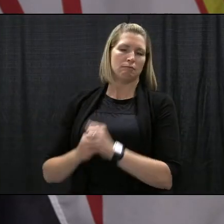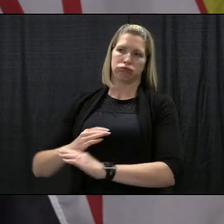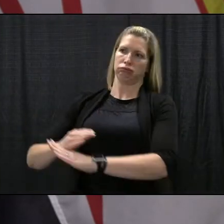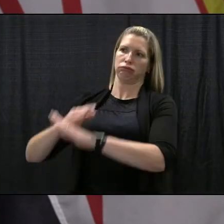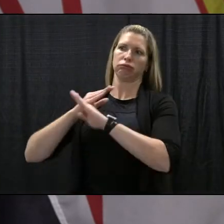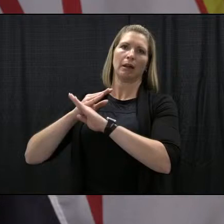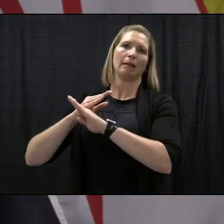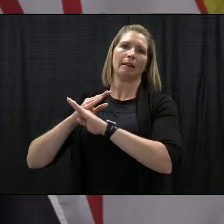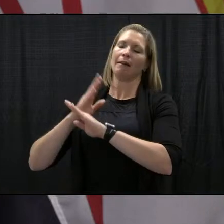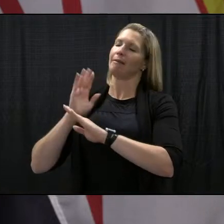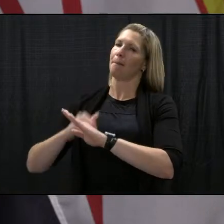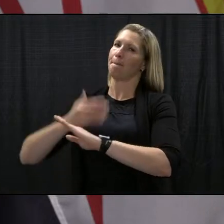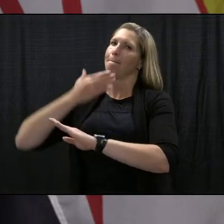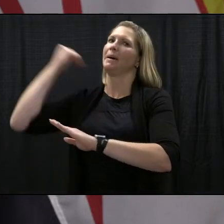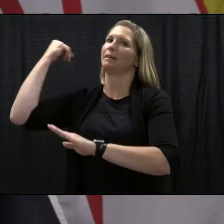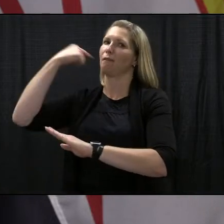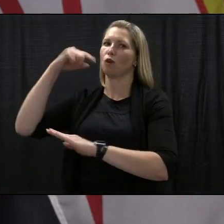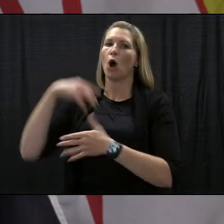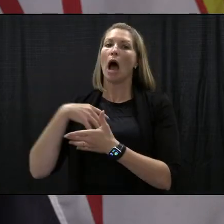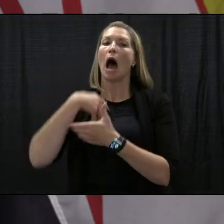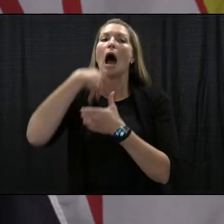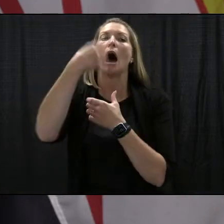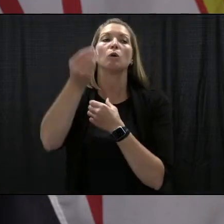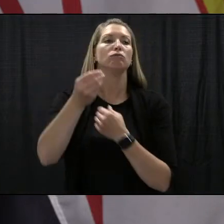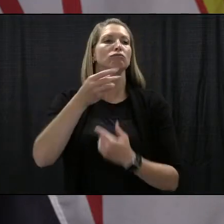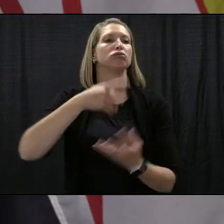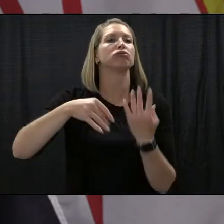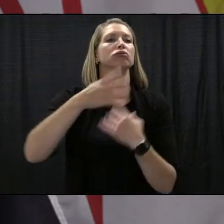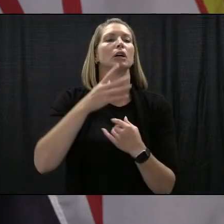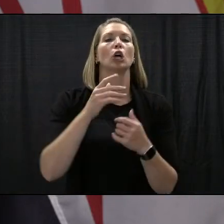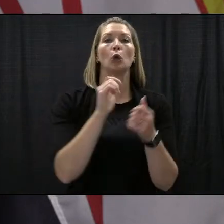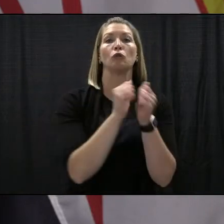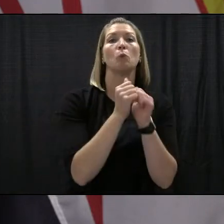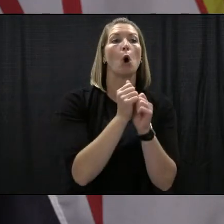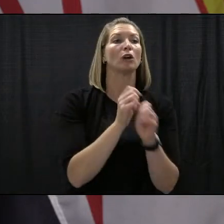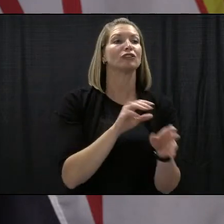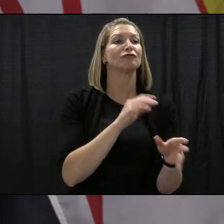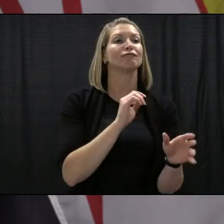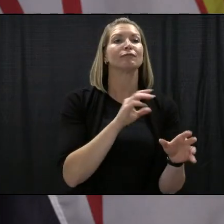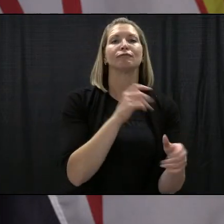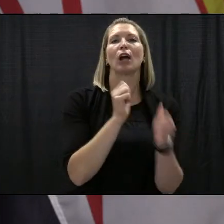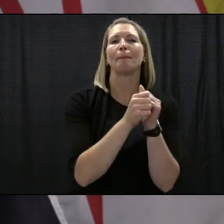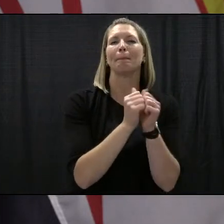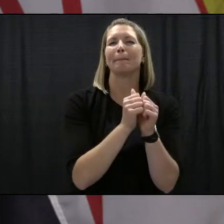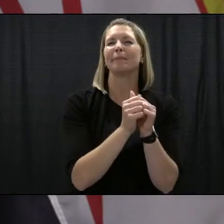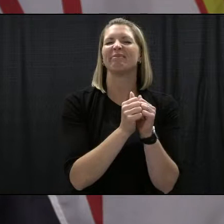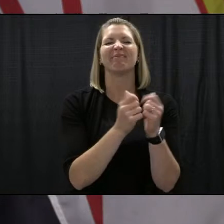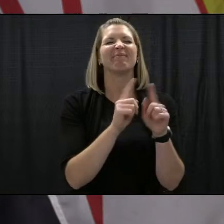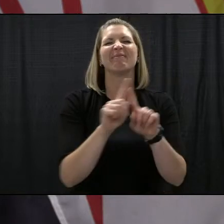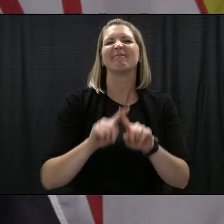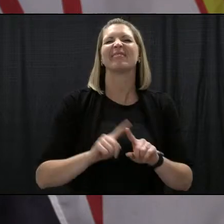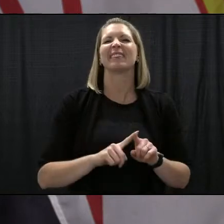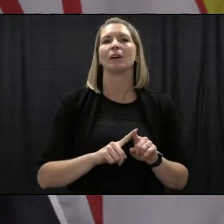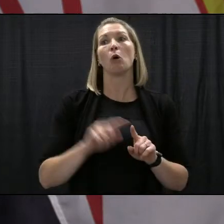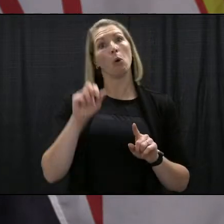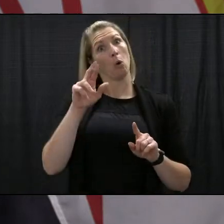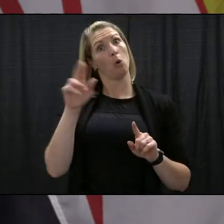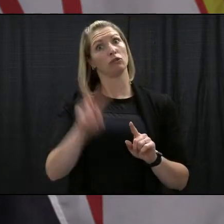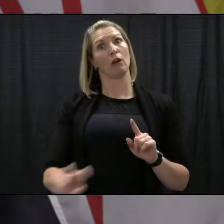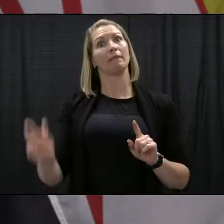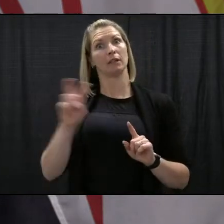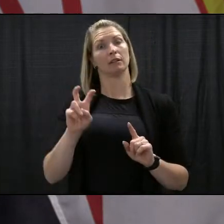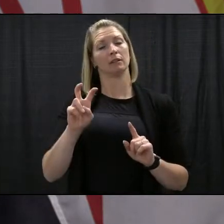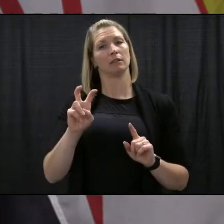attend gatherings and events, to participate in sports, and to travel. These are all good reasons to get vaccinated, but the most